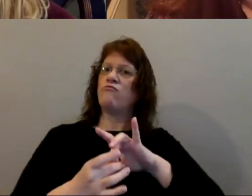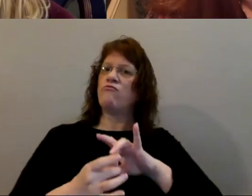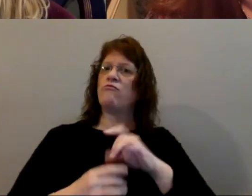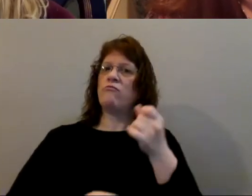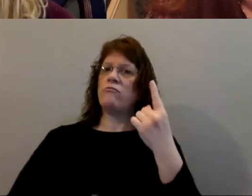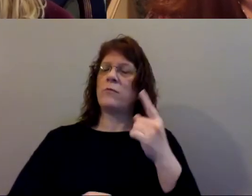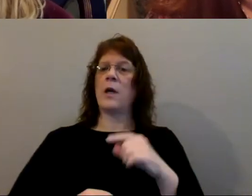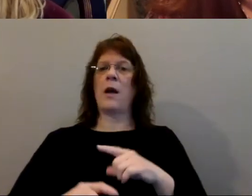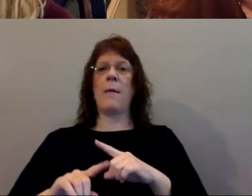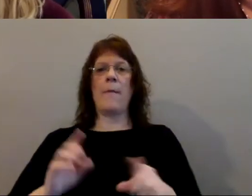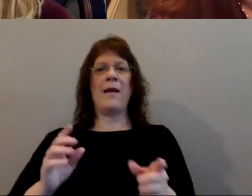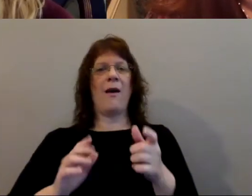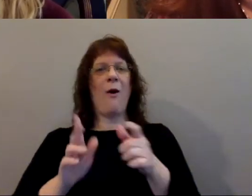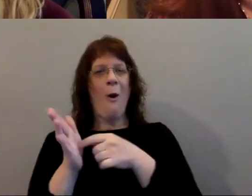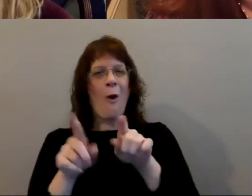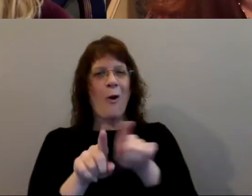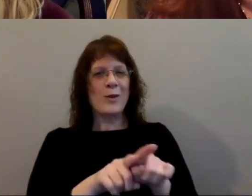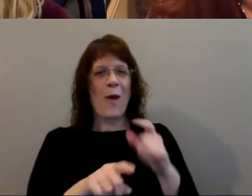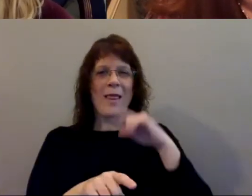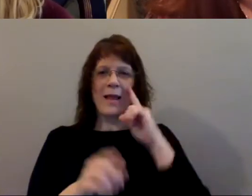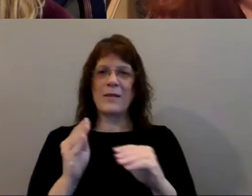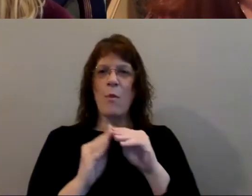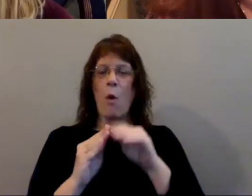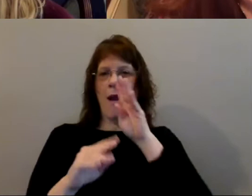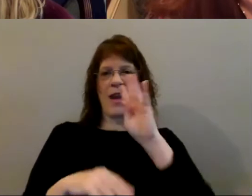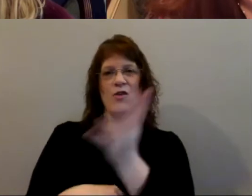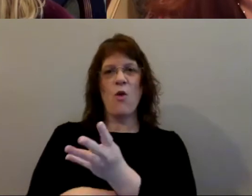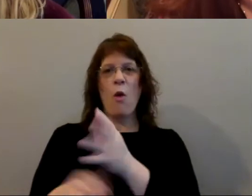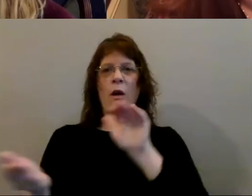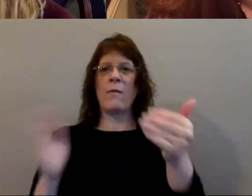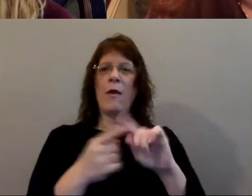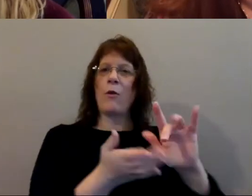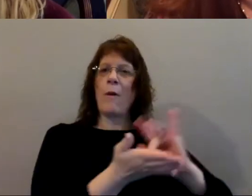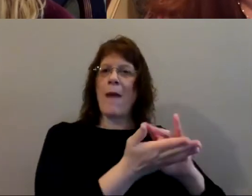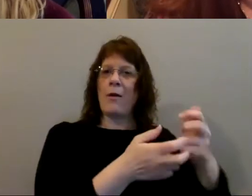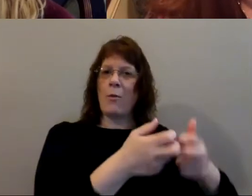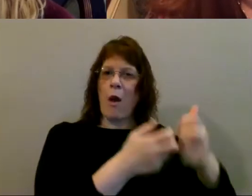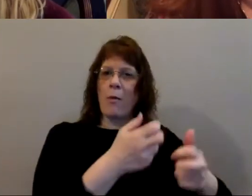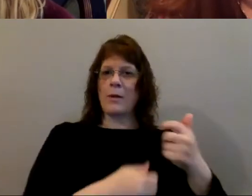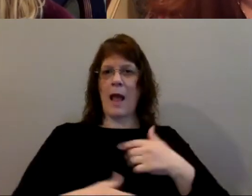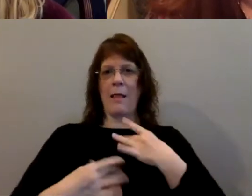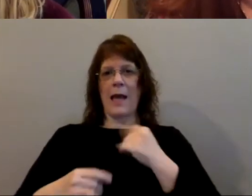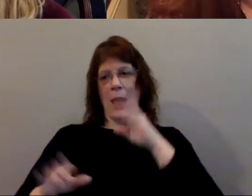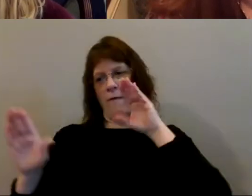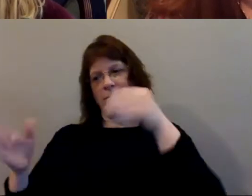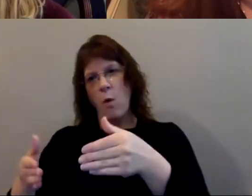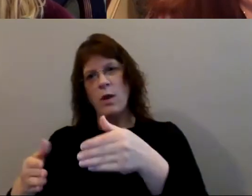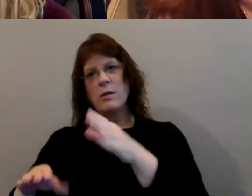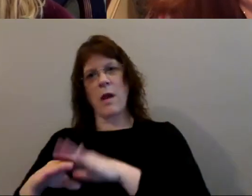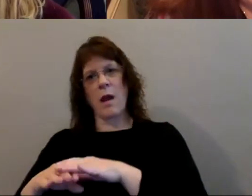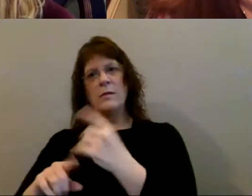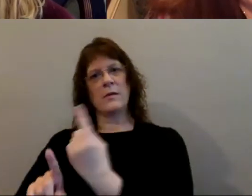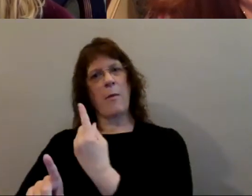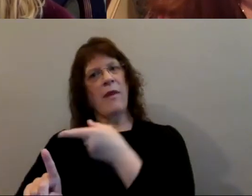more ignored than like a lot of the medical problems in the world. And I liked that I could target something